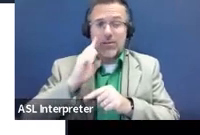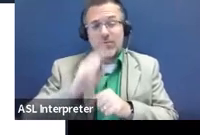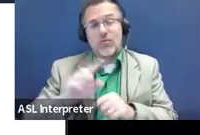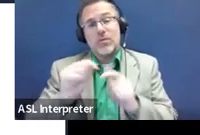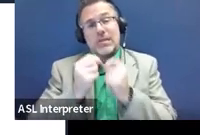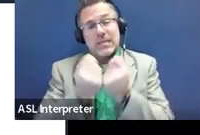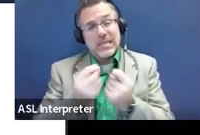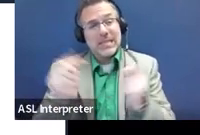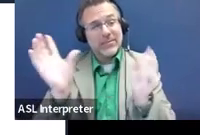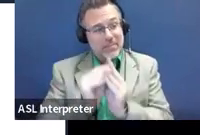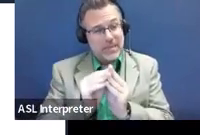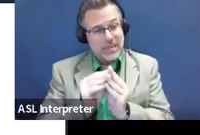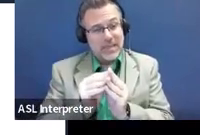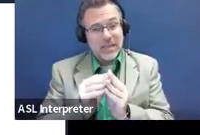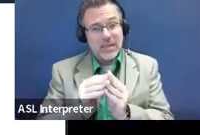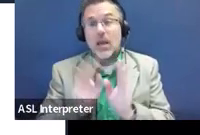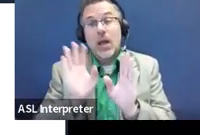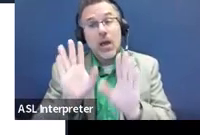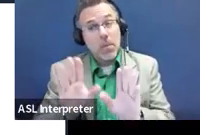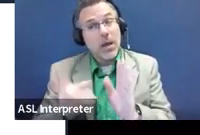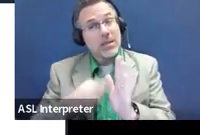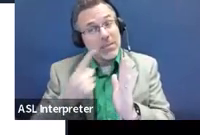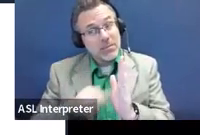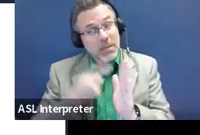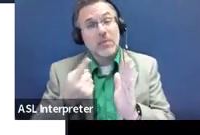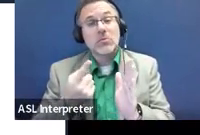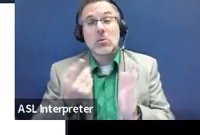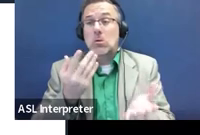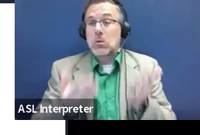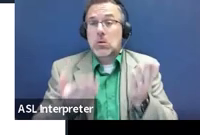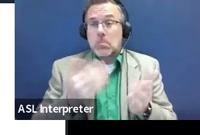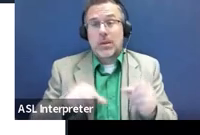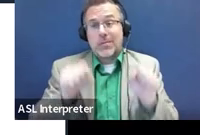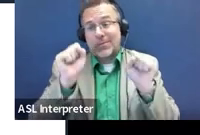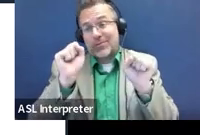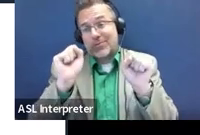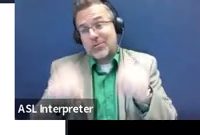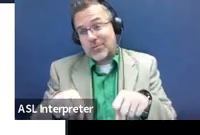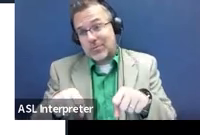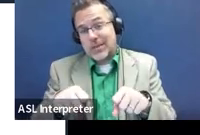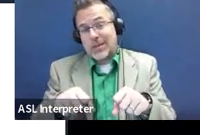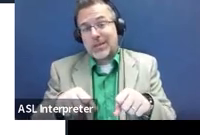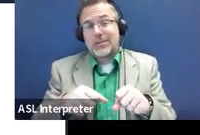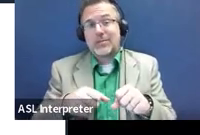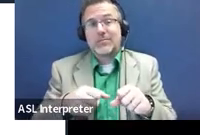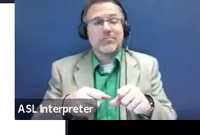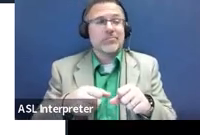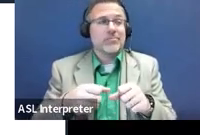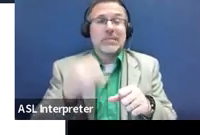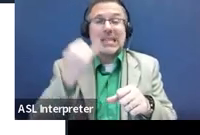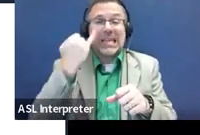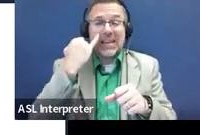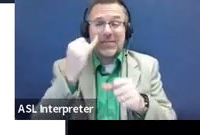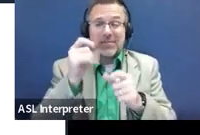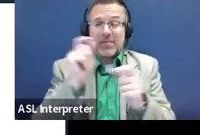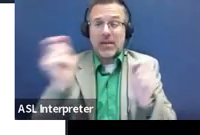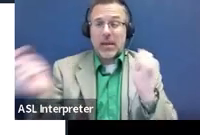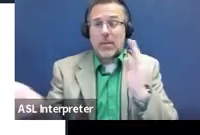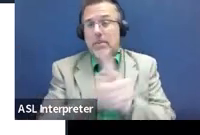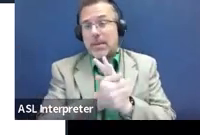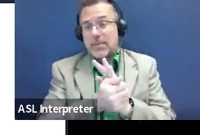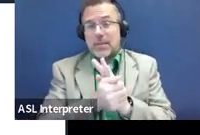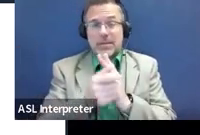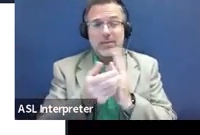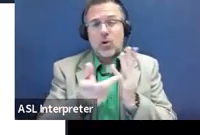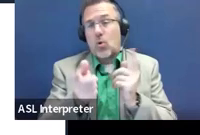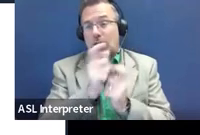an actual meeting, but sometimes it's also could be the date of agreement when there's an amendment, but there's no team